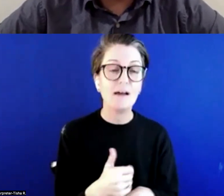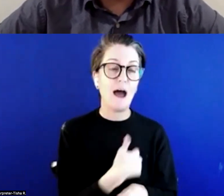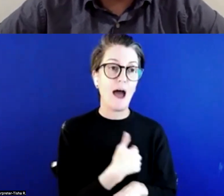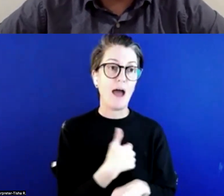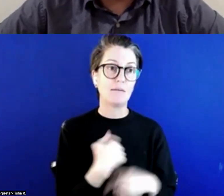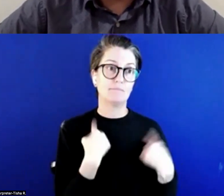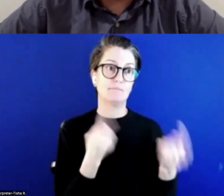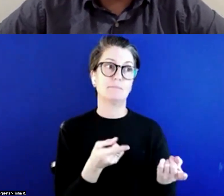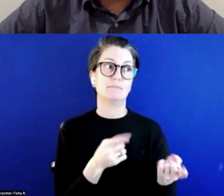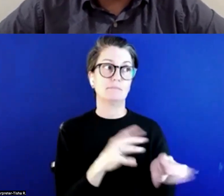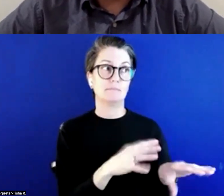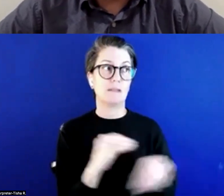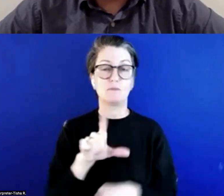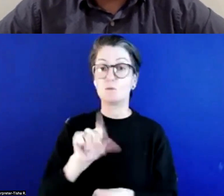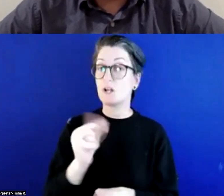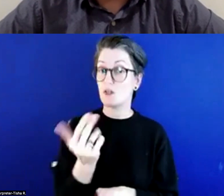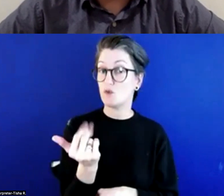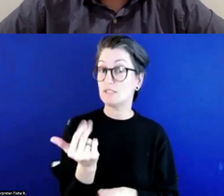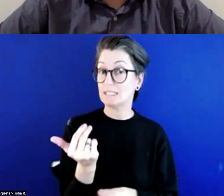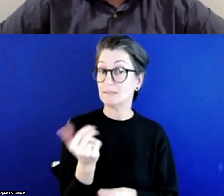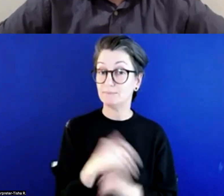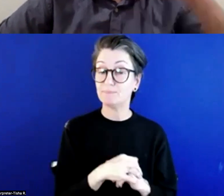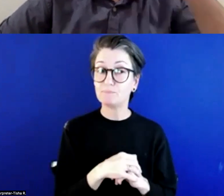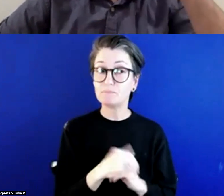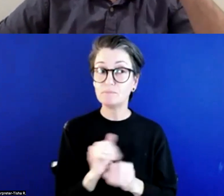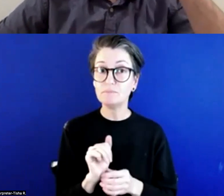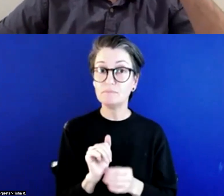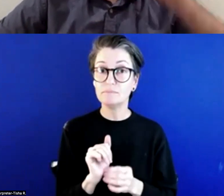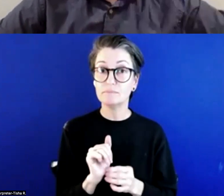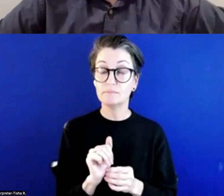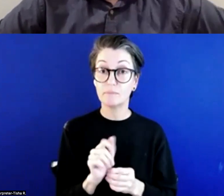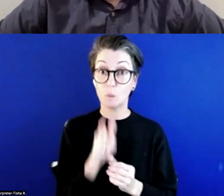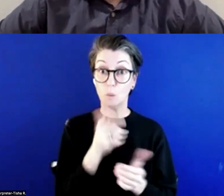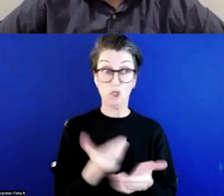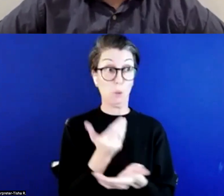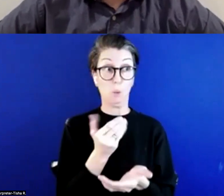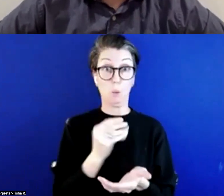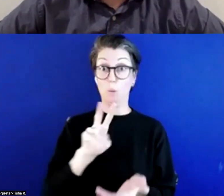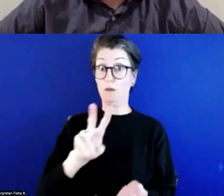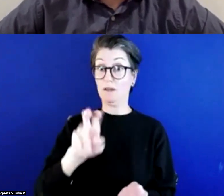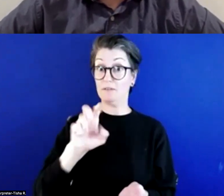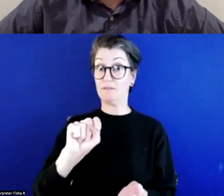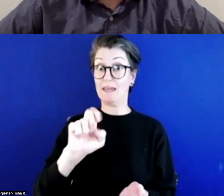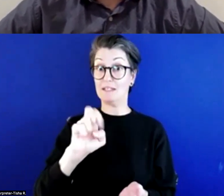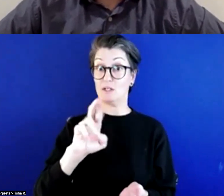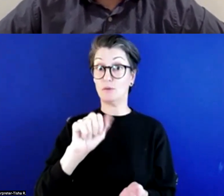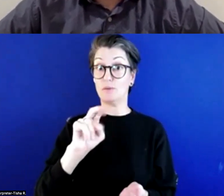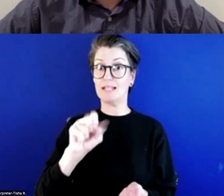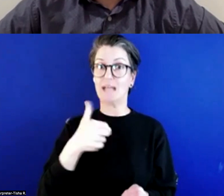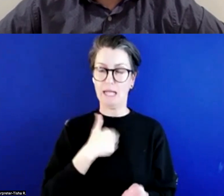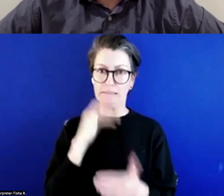since 2013. And I think new veterans are the ones that I don't want to say worry about most, but